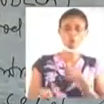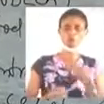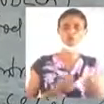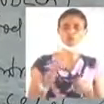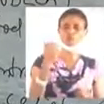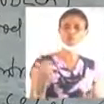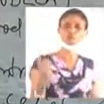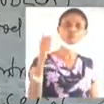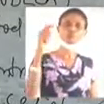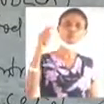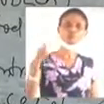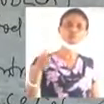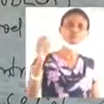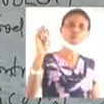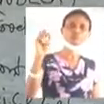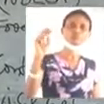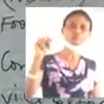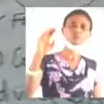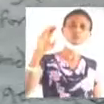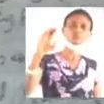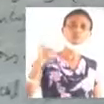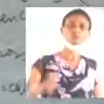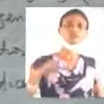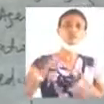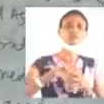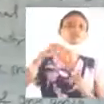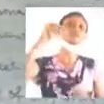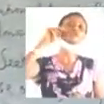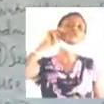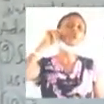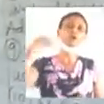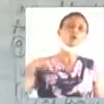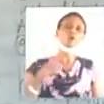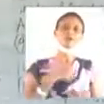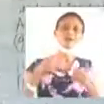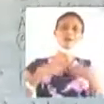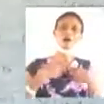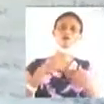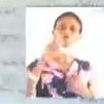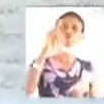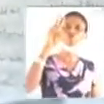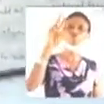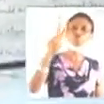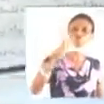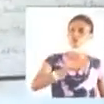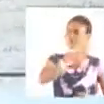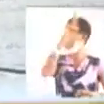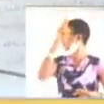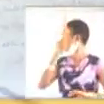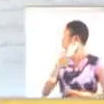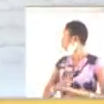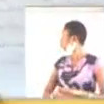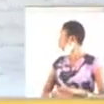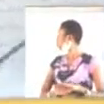Drug control agency. We have them. In Nigeria, we have two. We